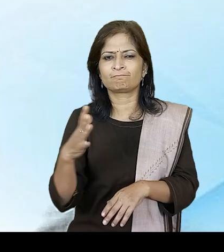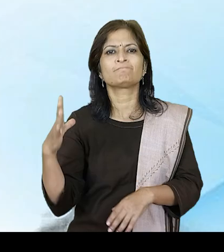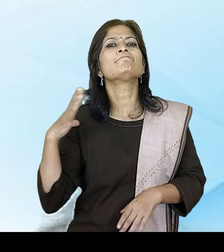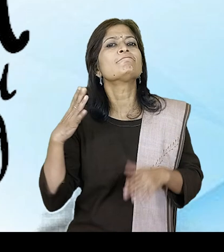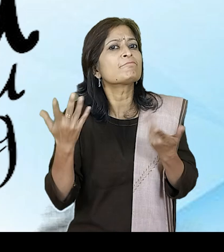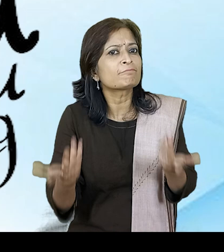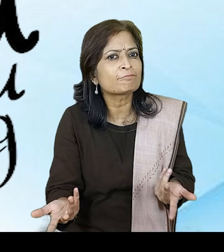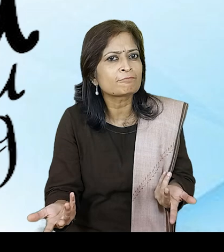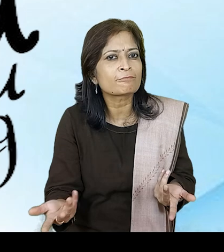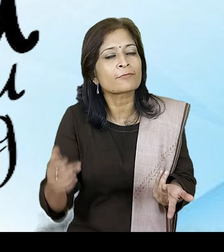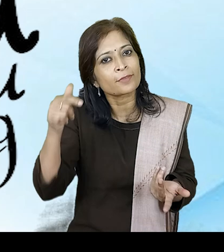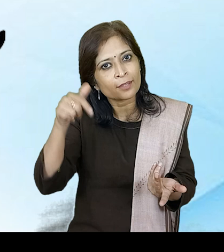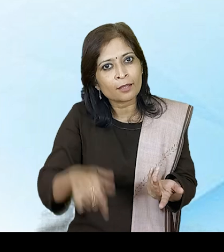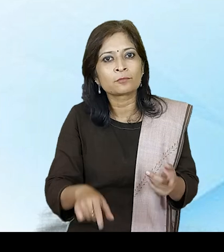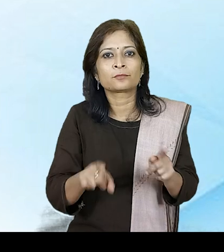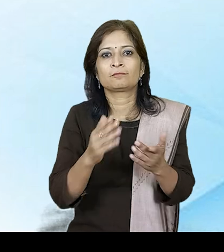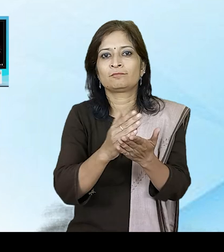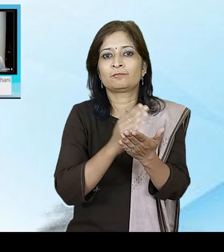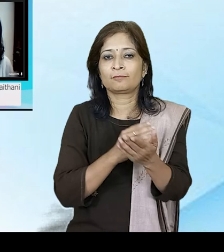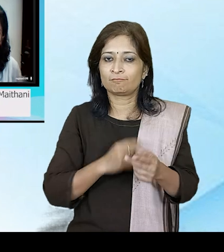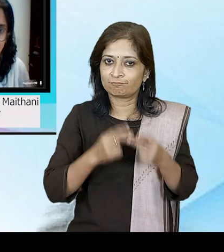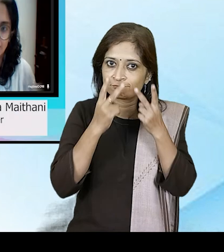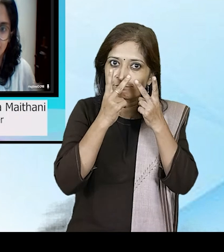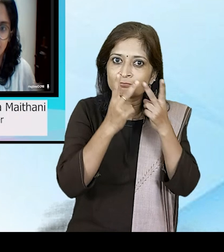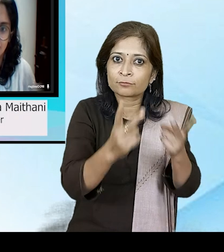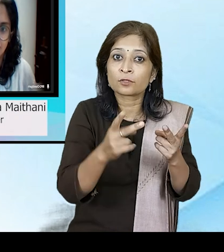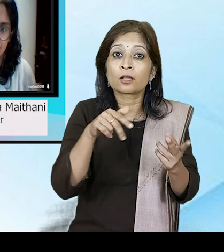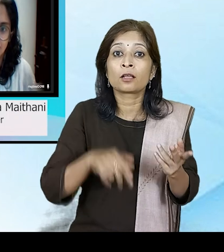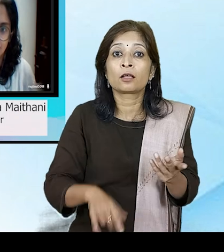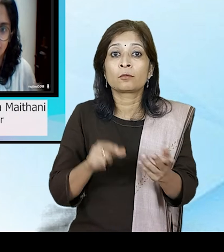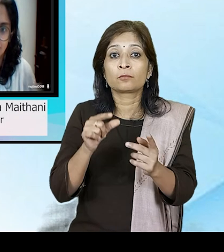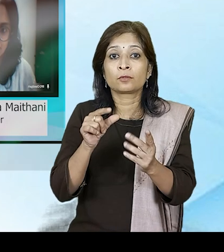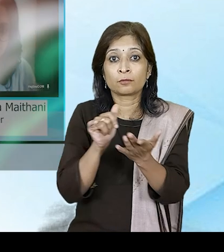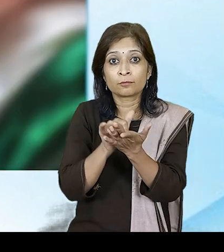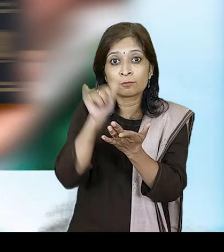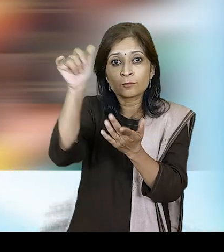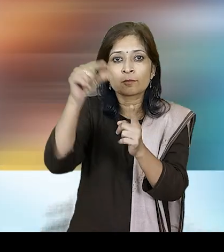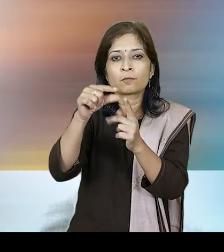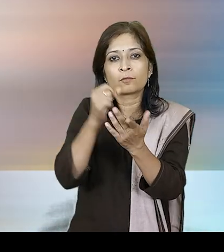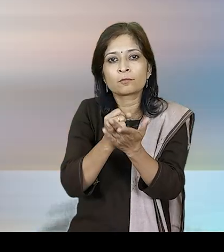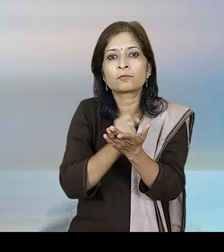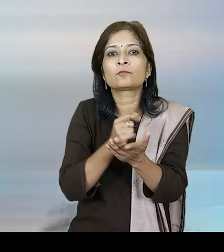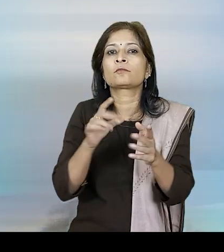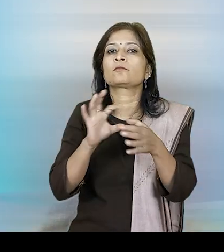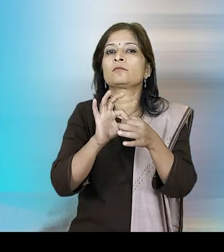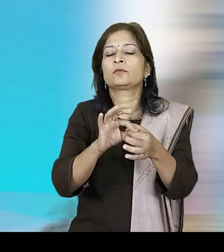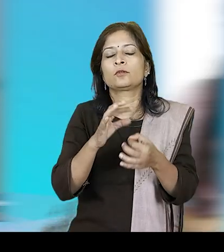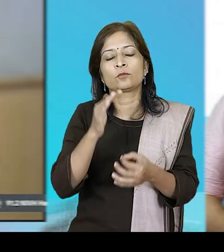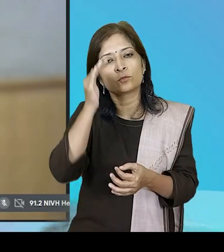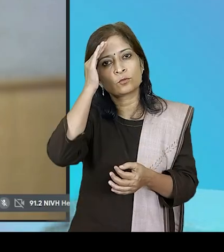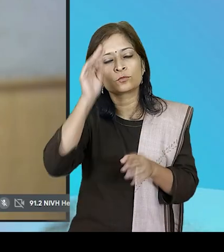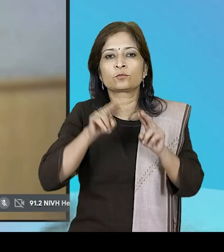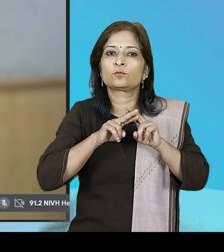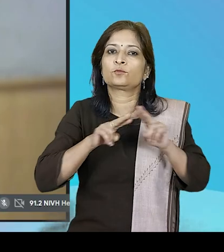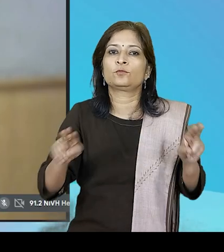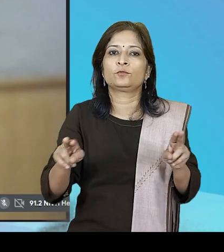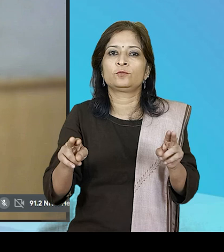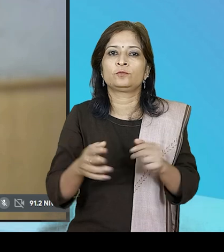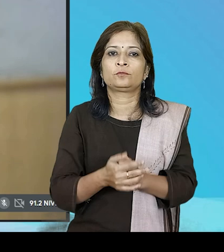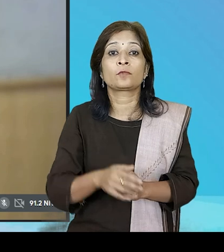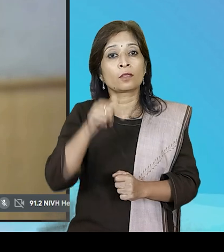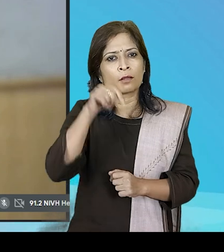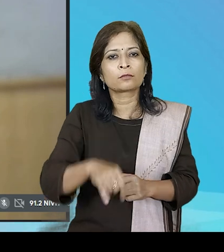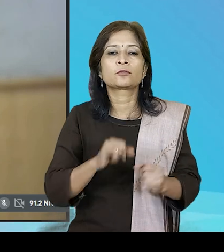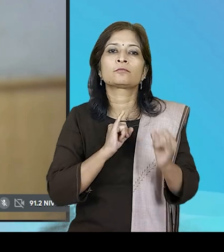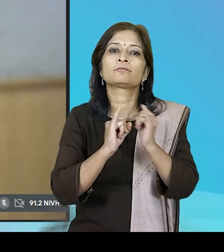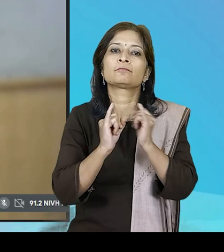not, what are you waiting for? Let's check this program for all the passport related informations. Welcome to today's